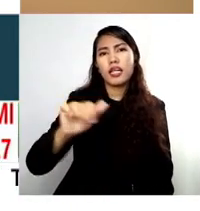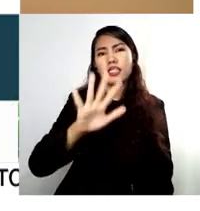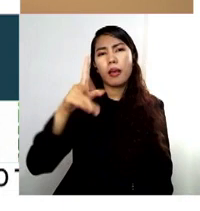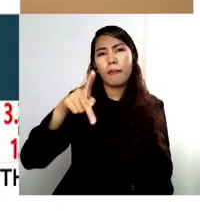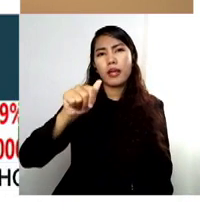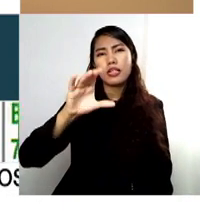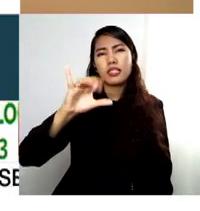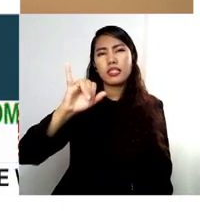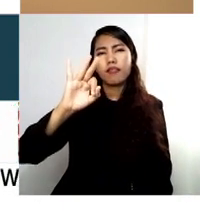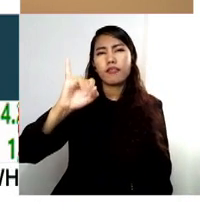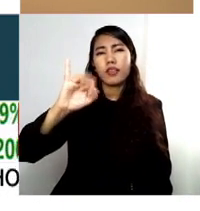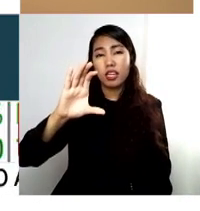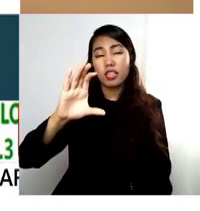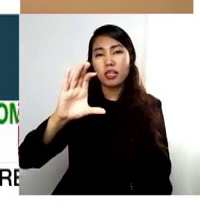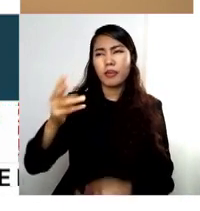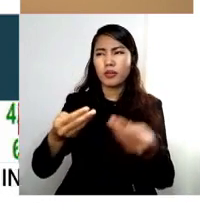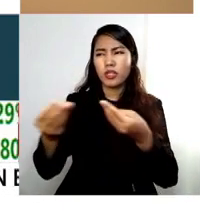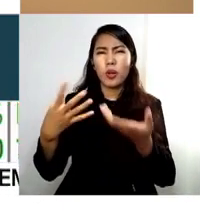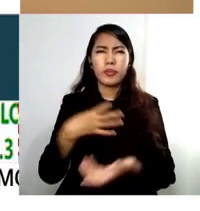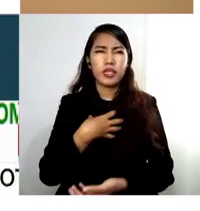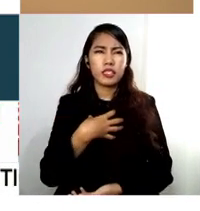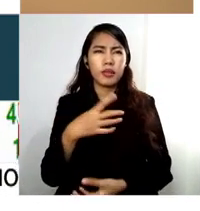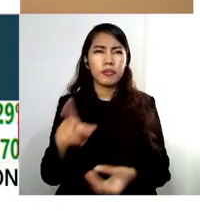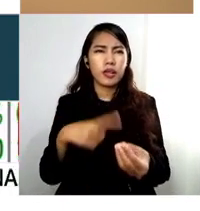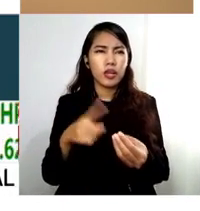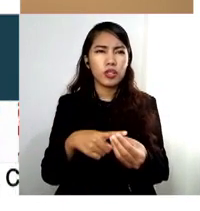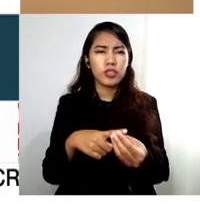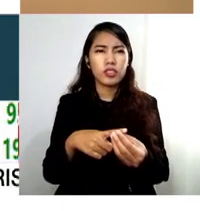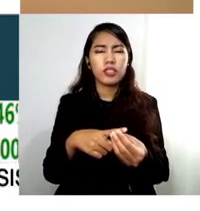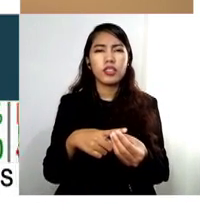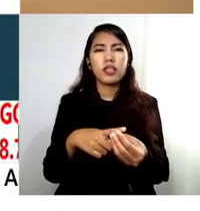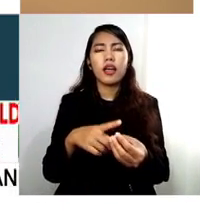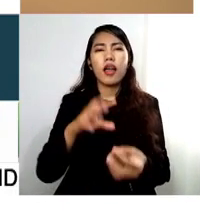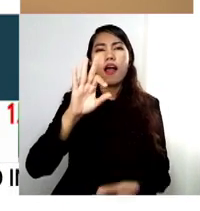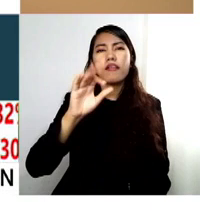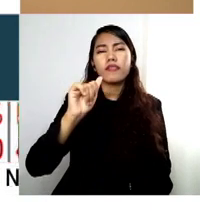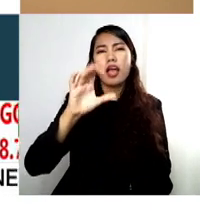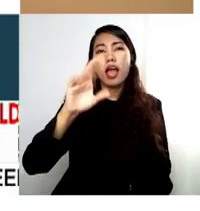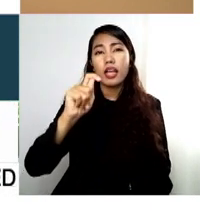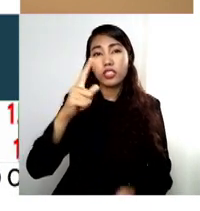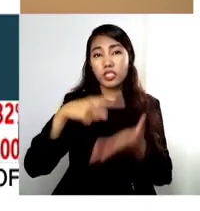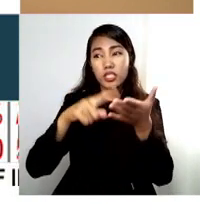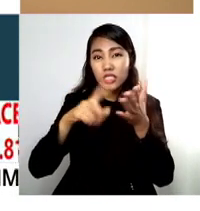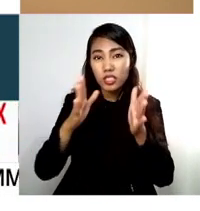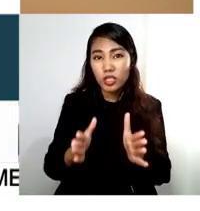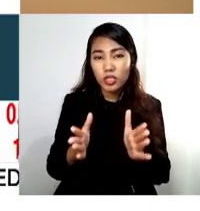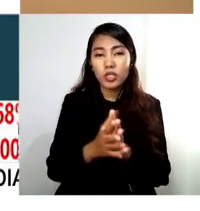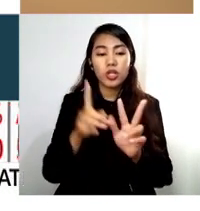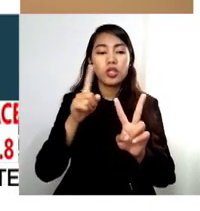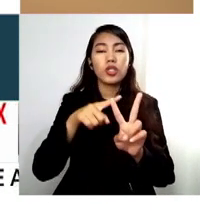Facebook complaining about the fact that they chose fact-checkers organizations, Rappler and Verifiles, who are known to